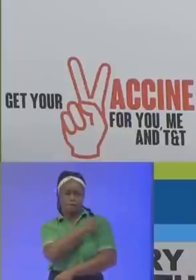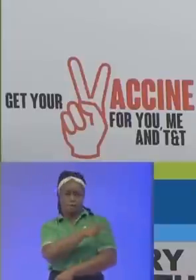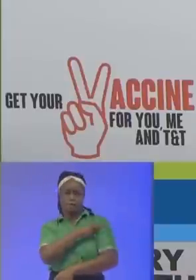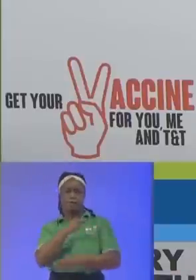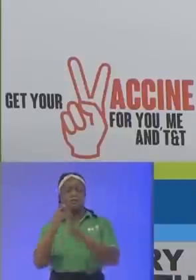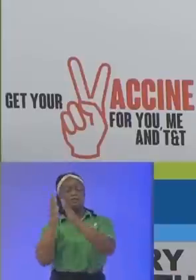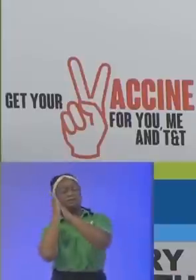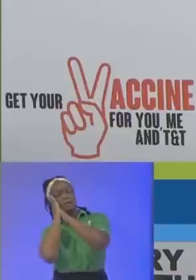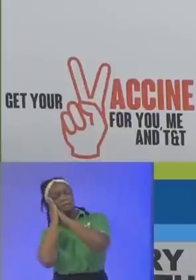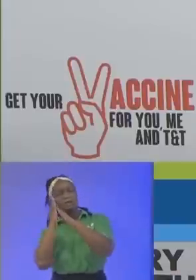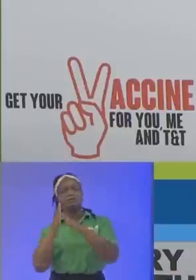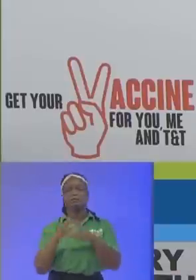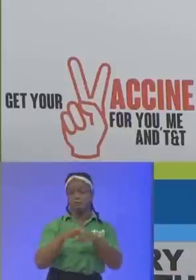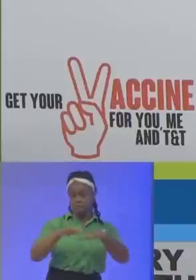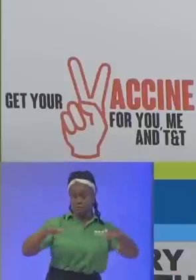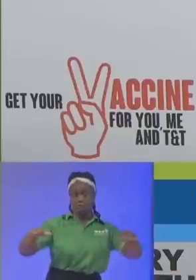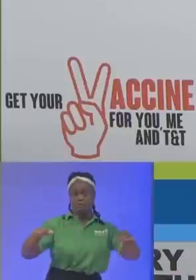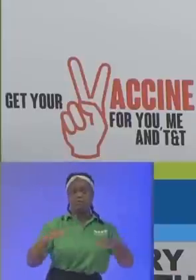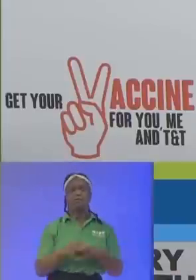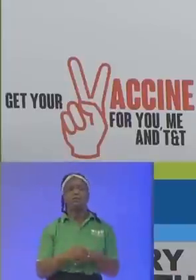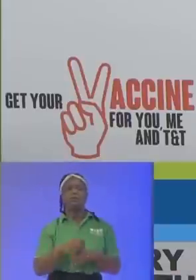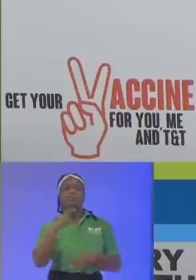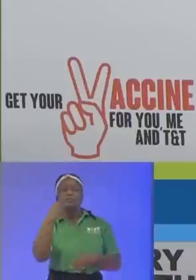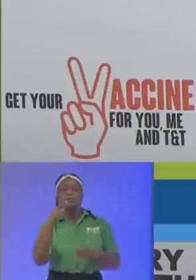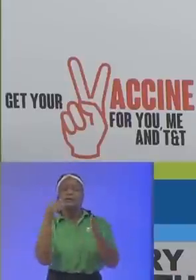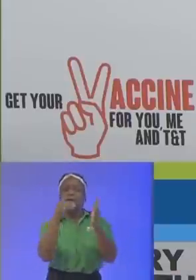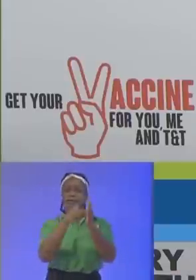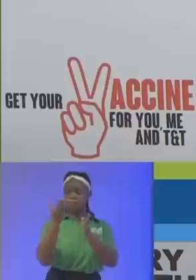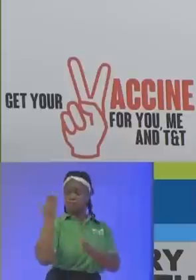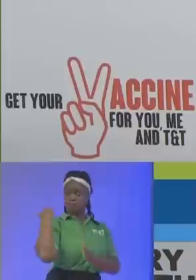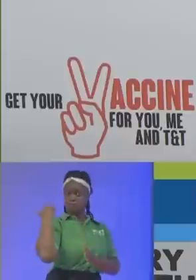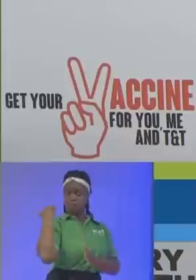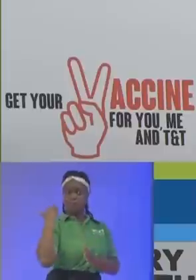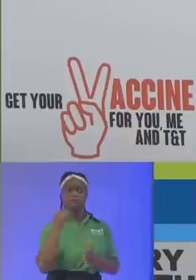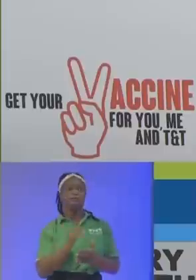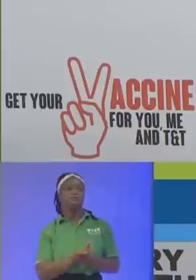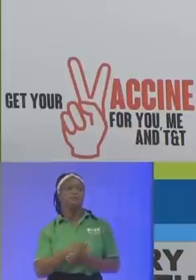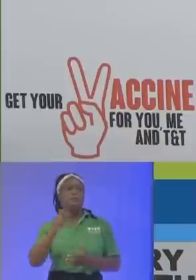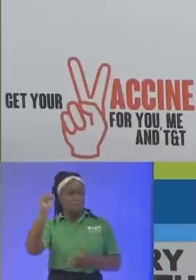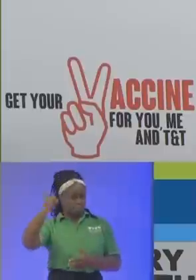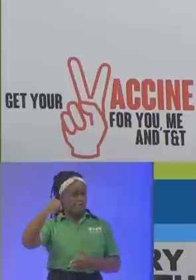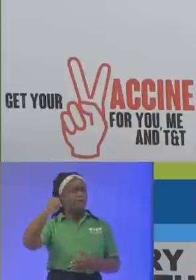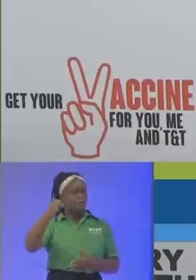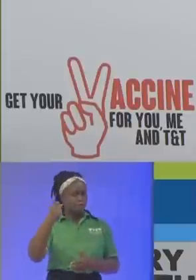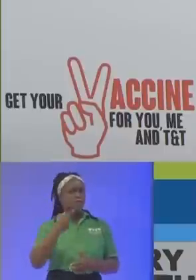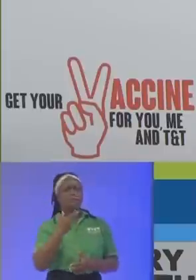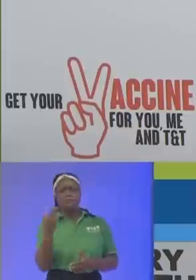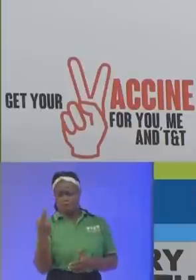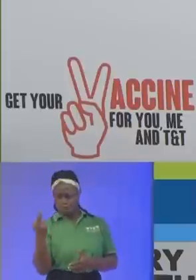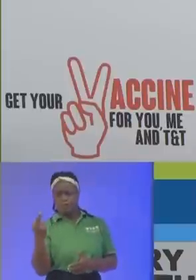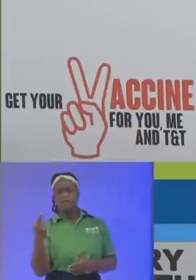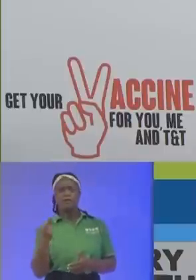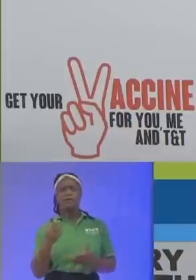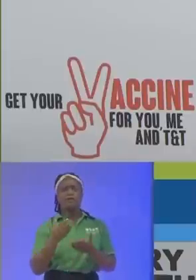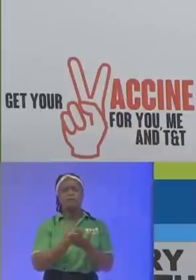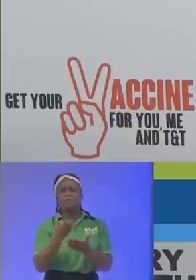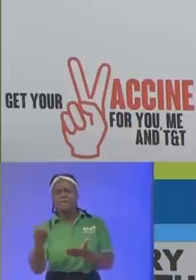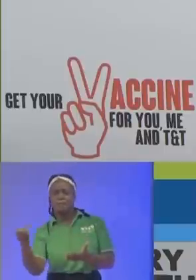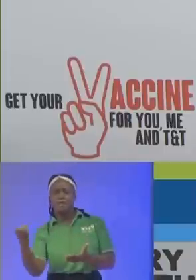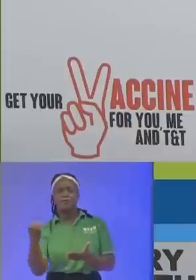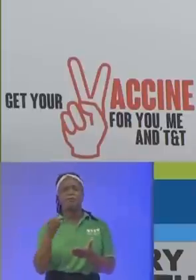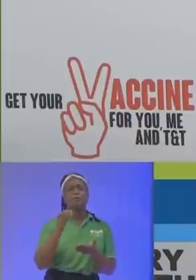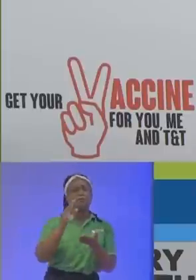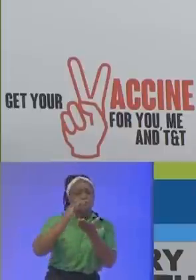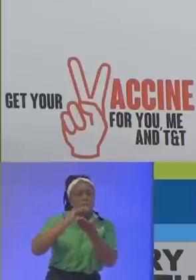past 8 or 9 months, resources are limited. And it's the same pool of doctors and nurses who would